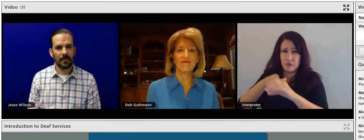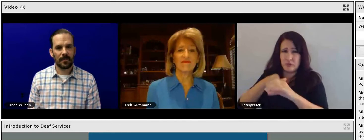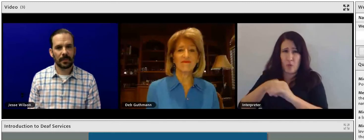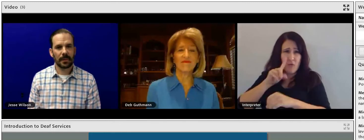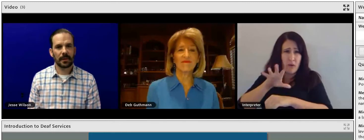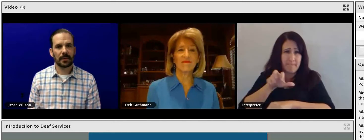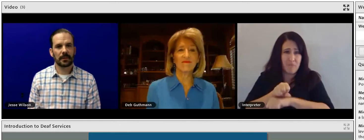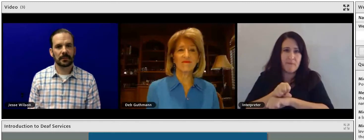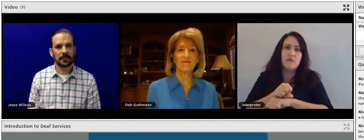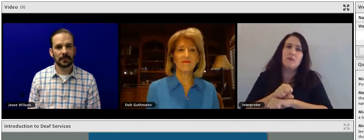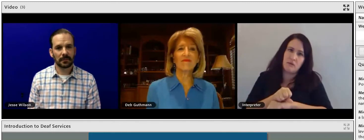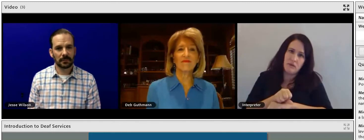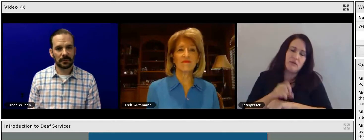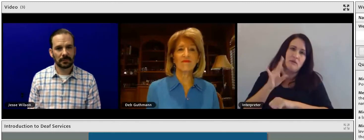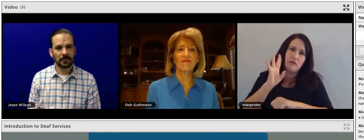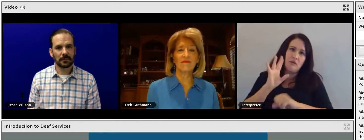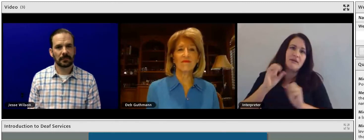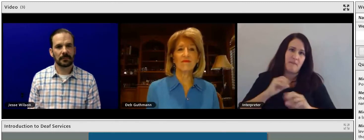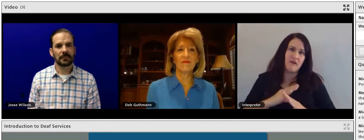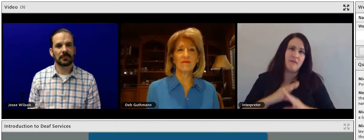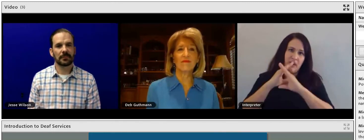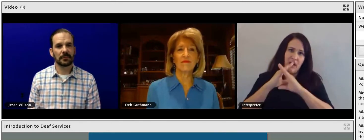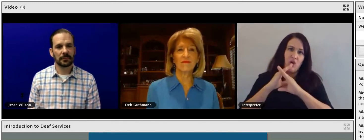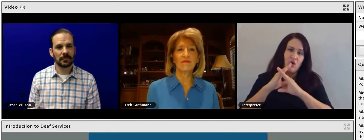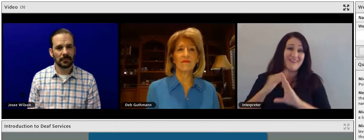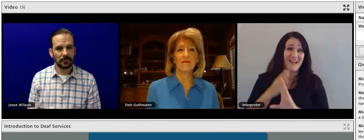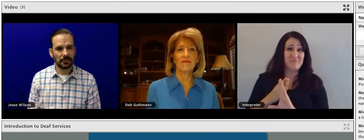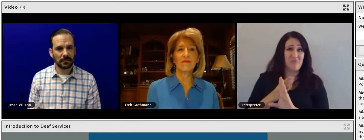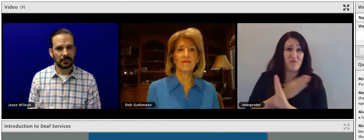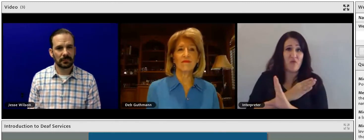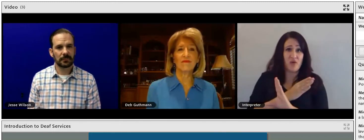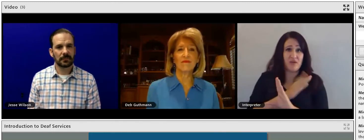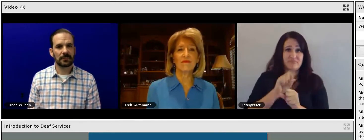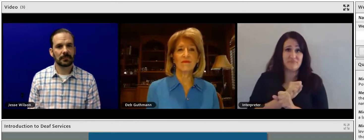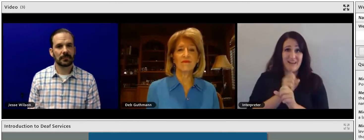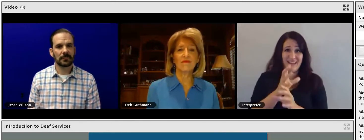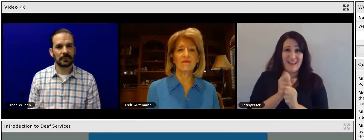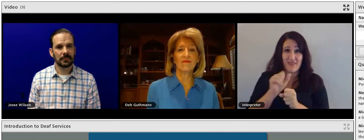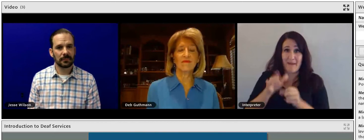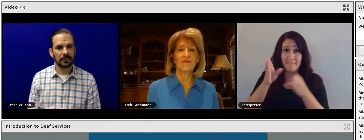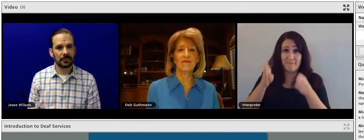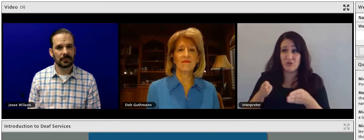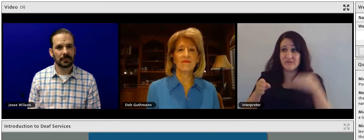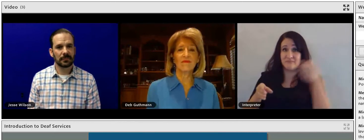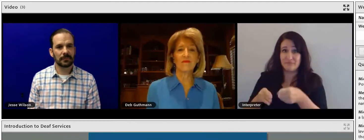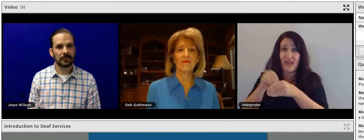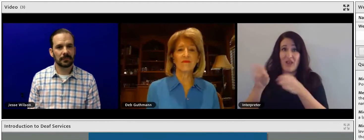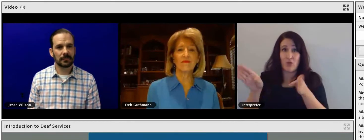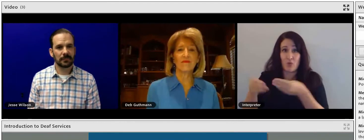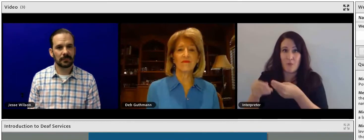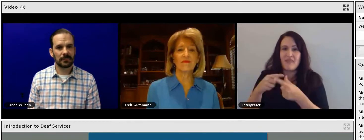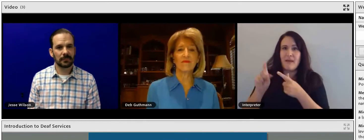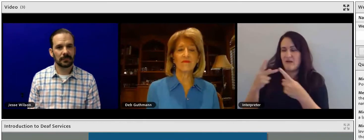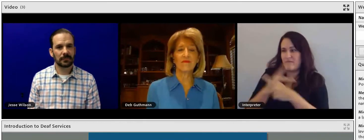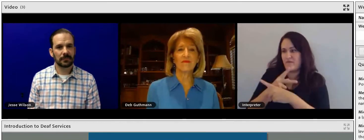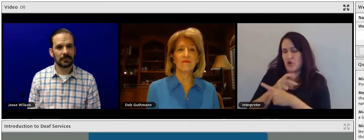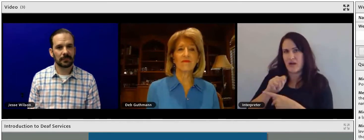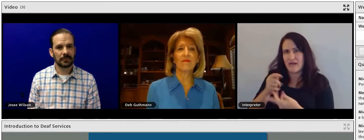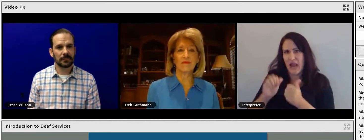appointment, becomes a significant barrier, and that's before you get the person in the room and then have to figure out how